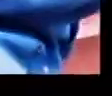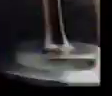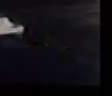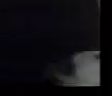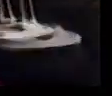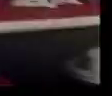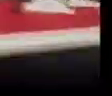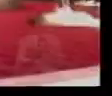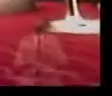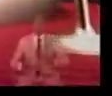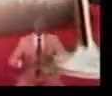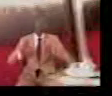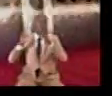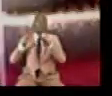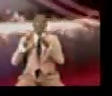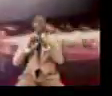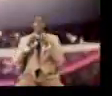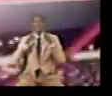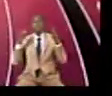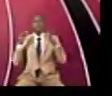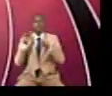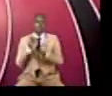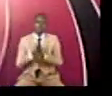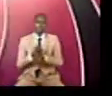Great Commission.